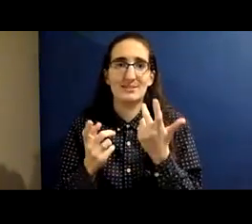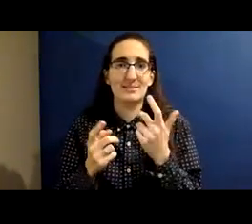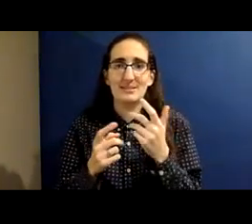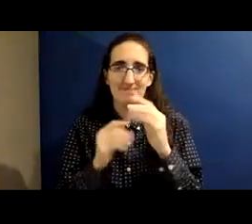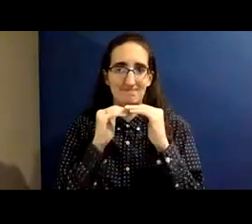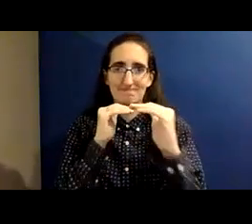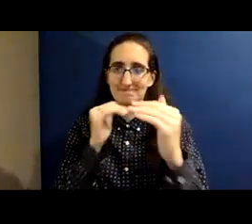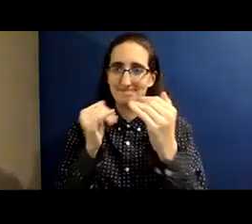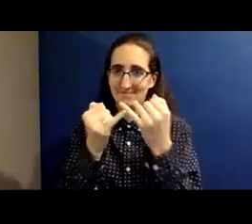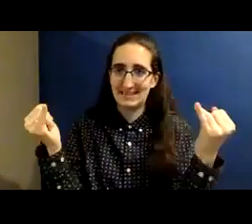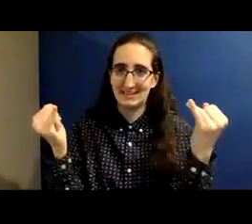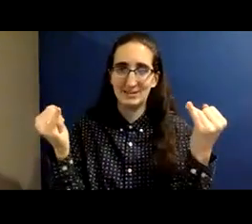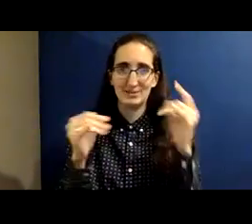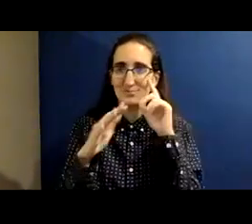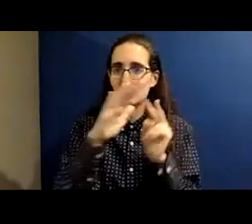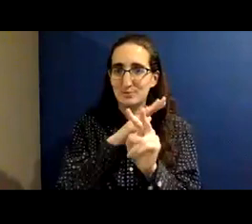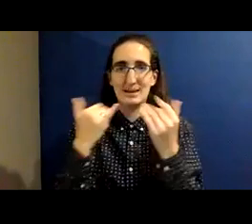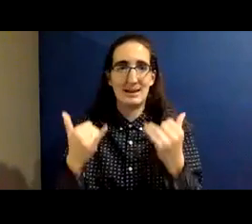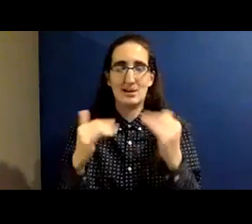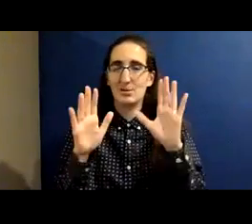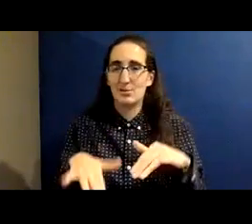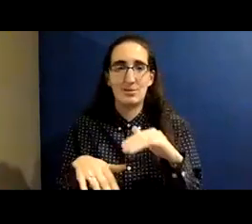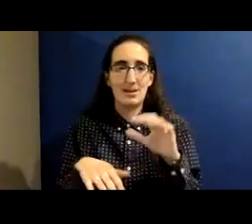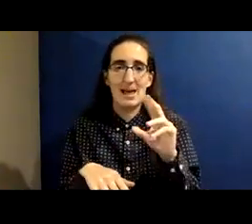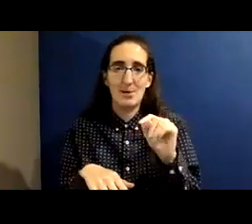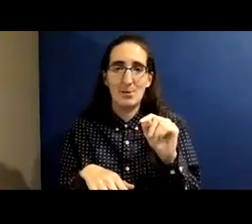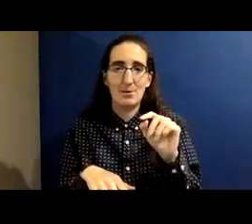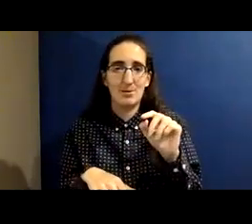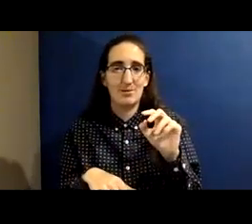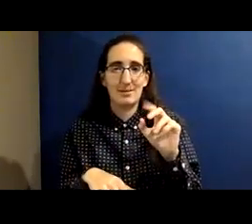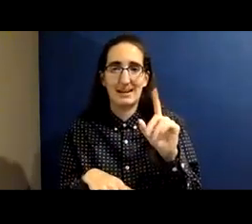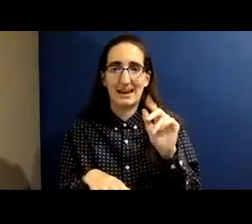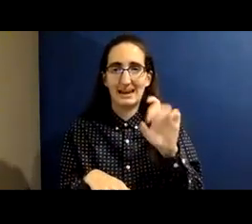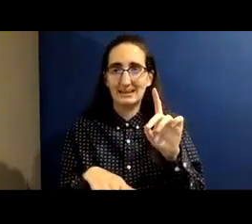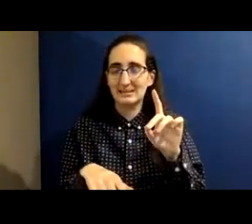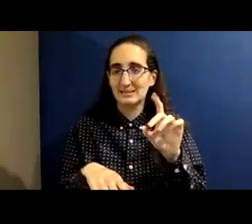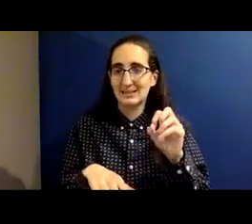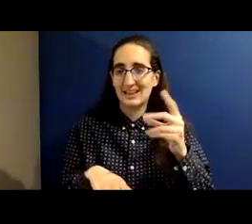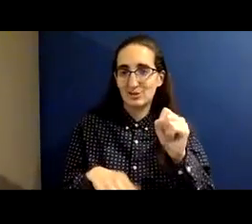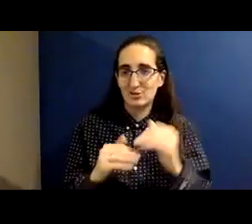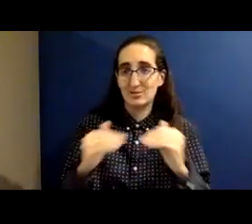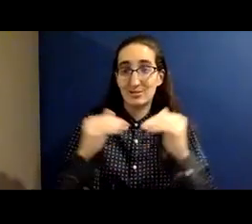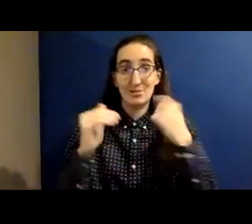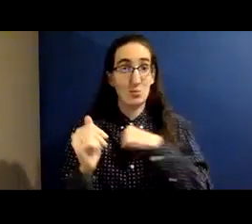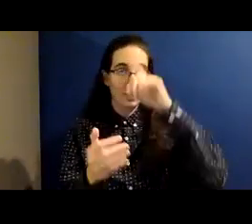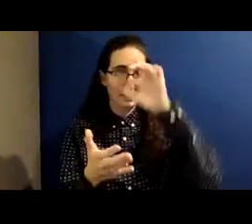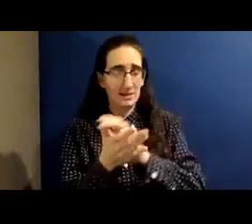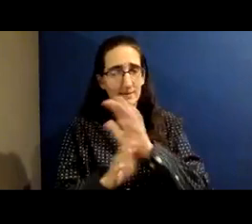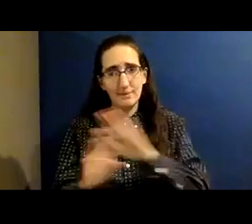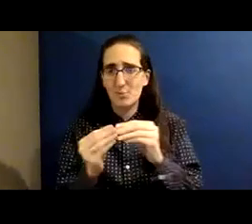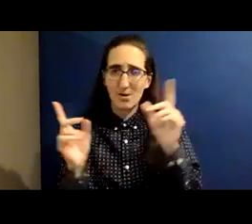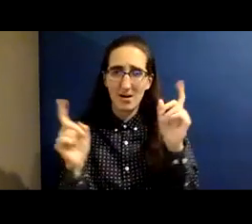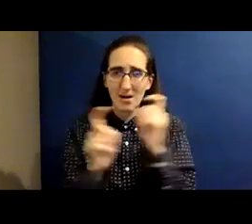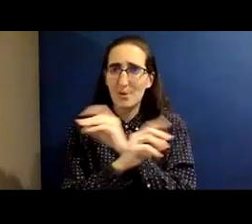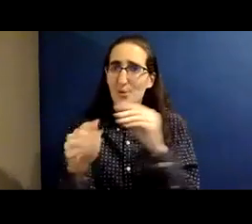linear and predictable as the now outdated stages of grief led us to believe. but it's much more complicated than that. There are no